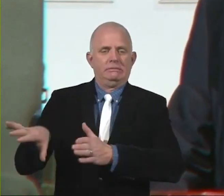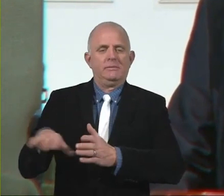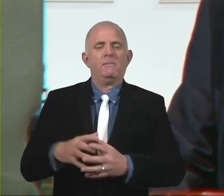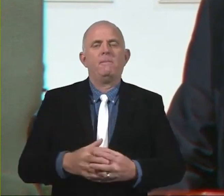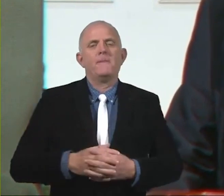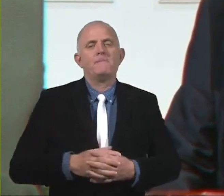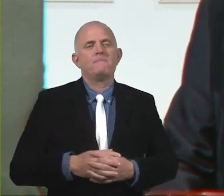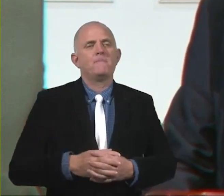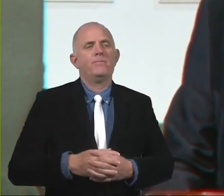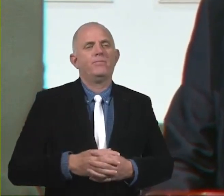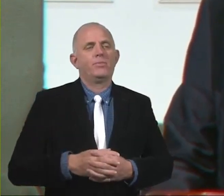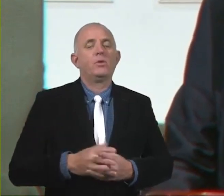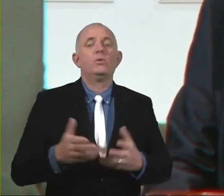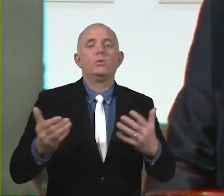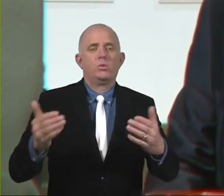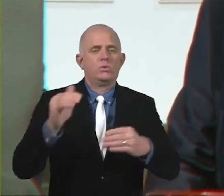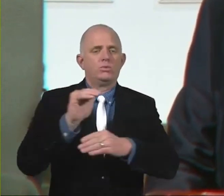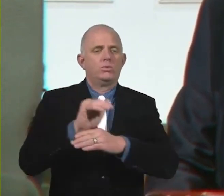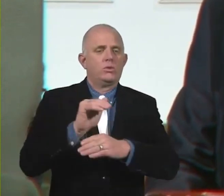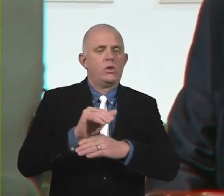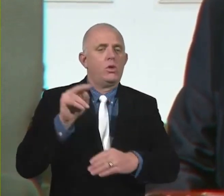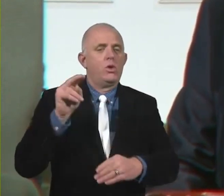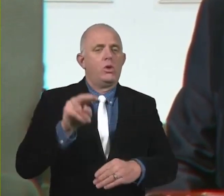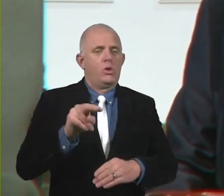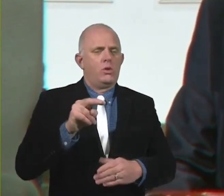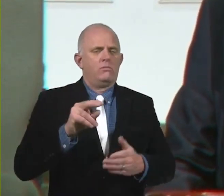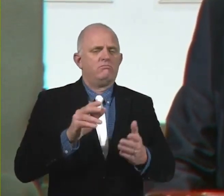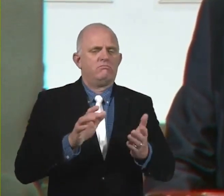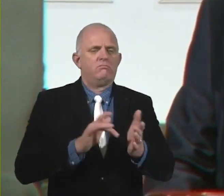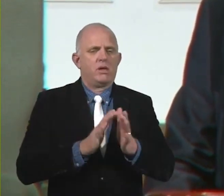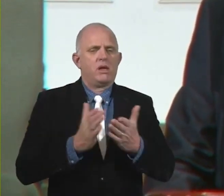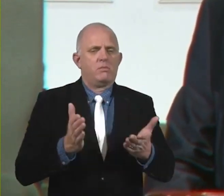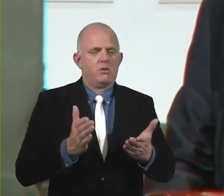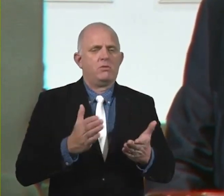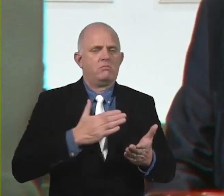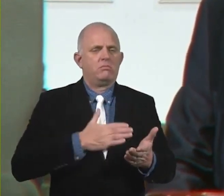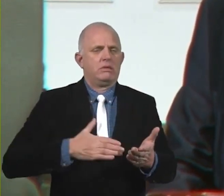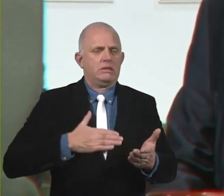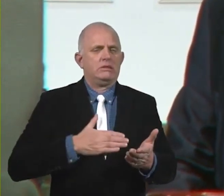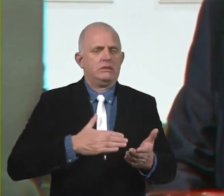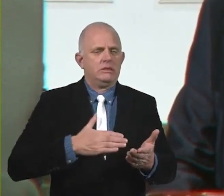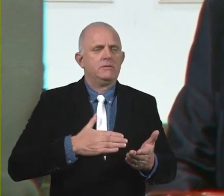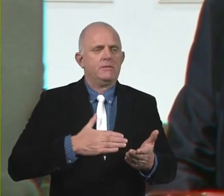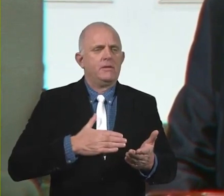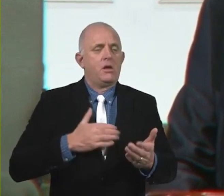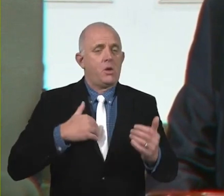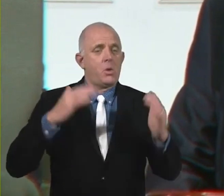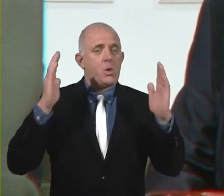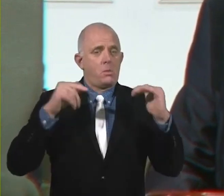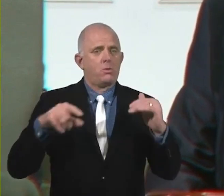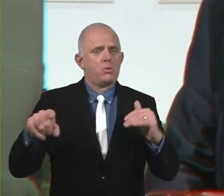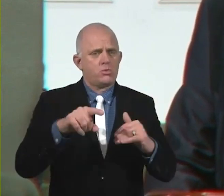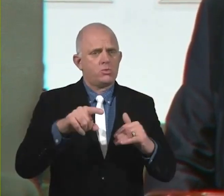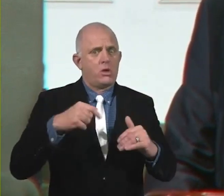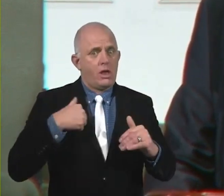tonight, I want you to turn with me, if you would, please, in the Bible, and I sure hope you have a Bible with